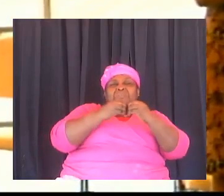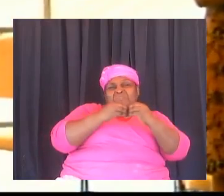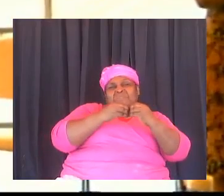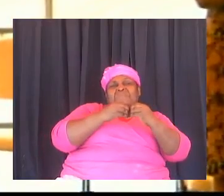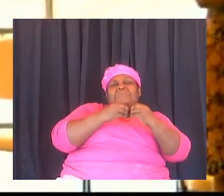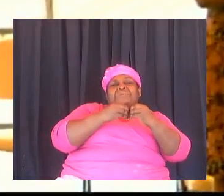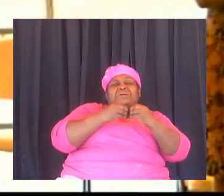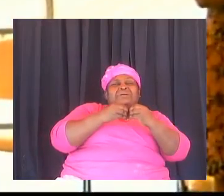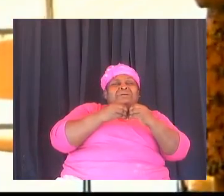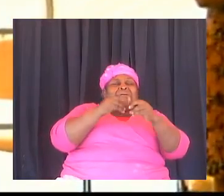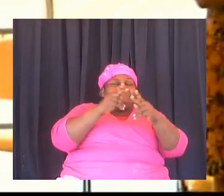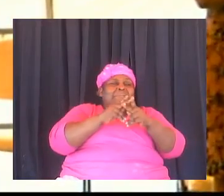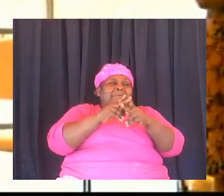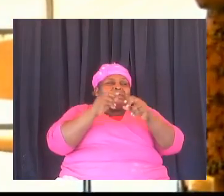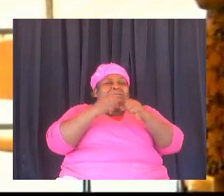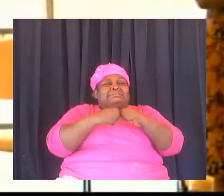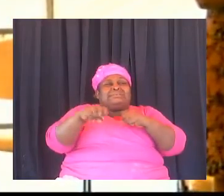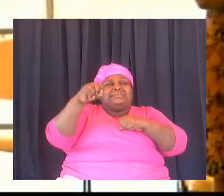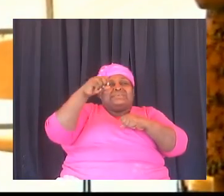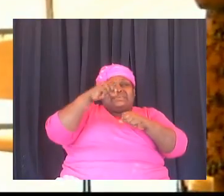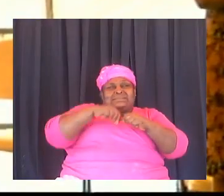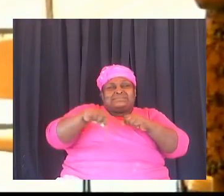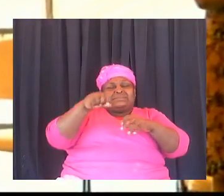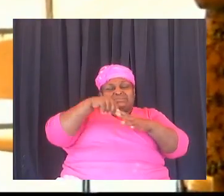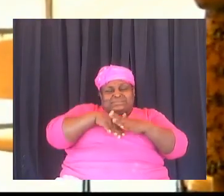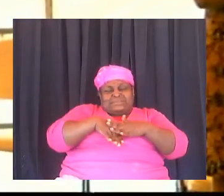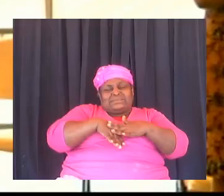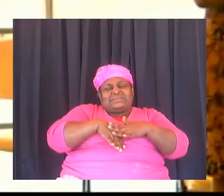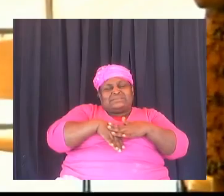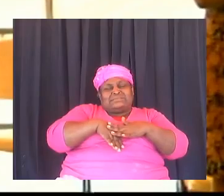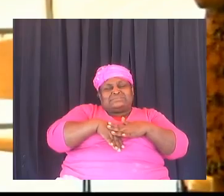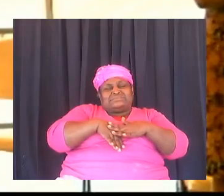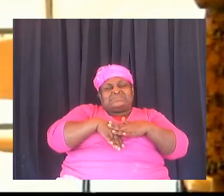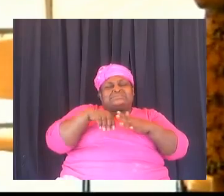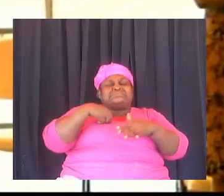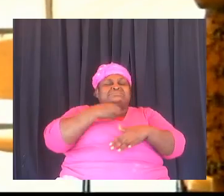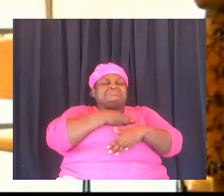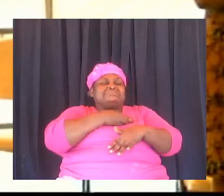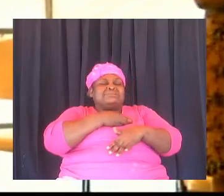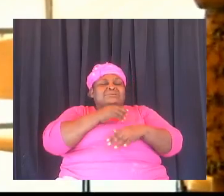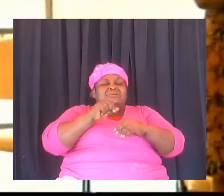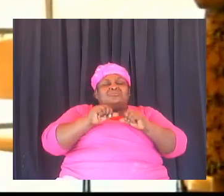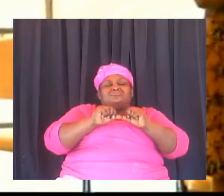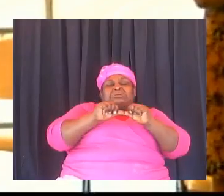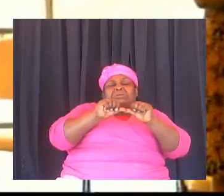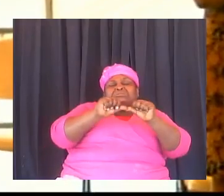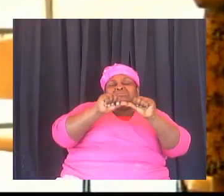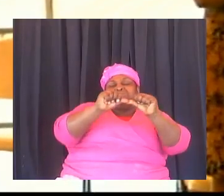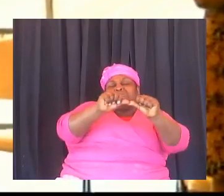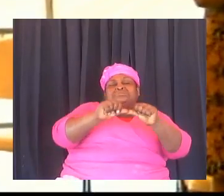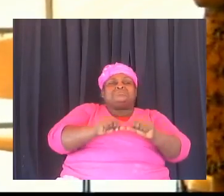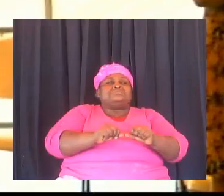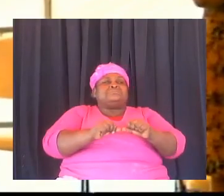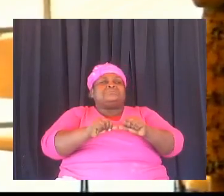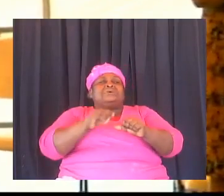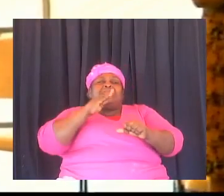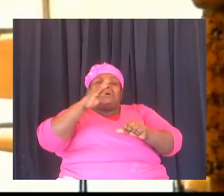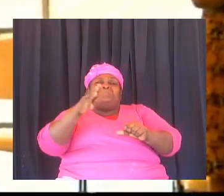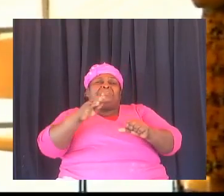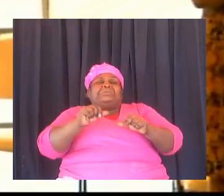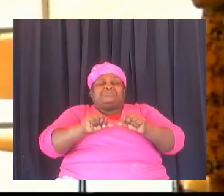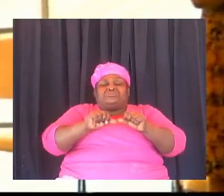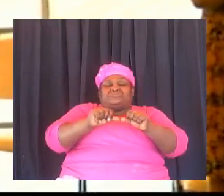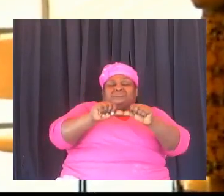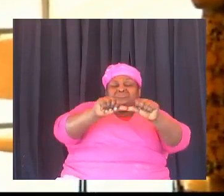generates an intensity inside of us to push and to be